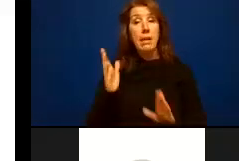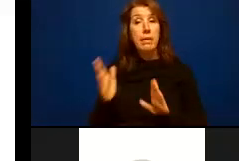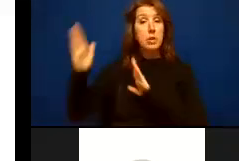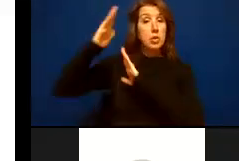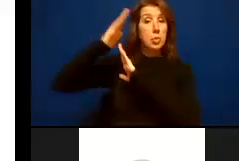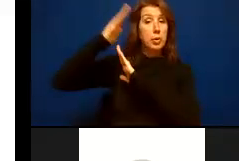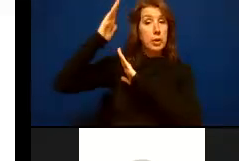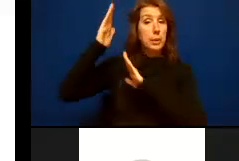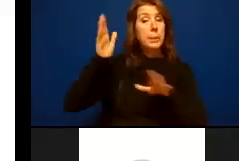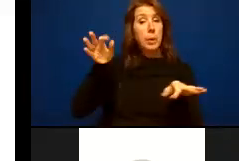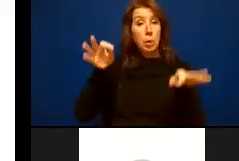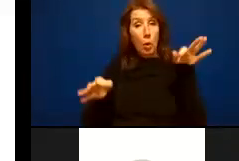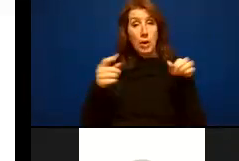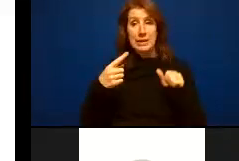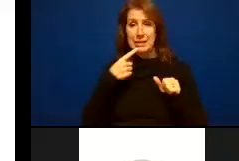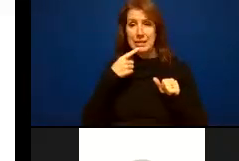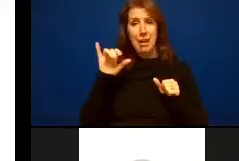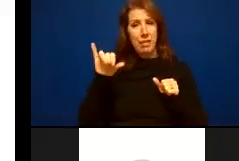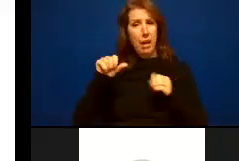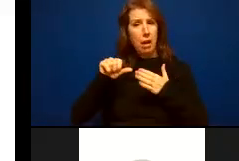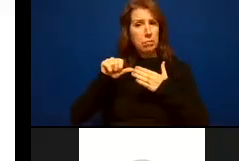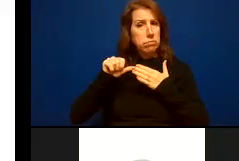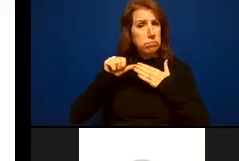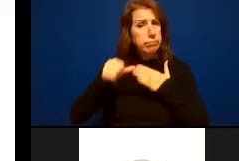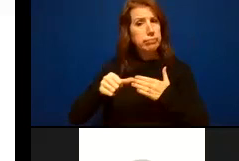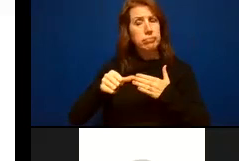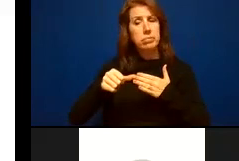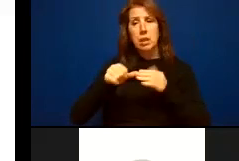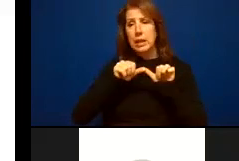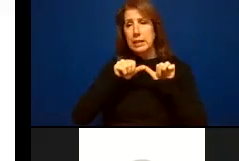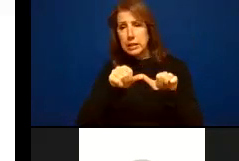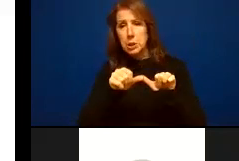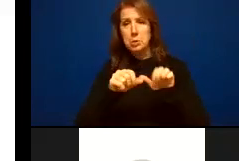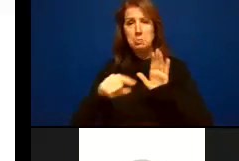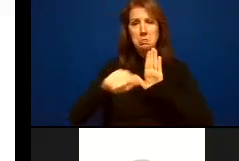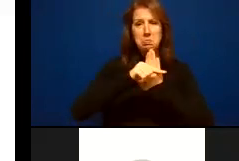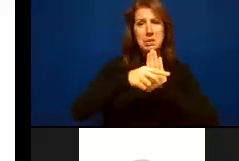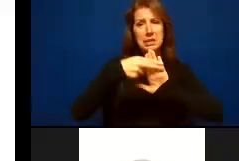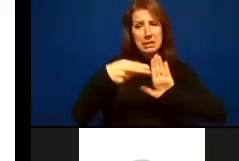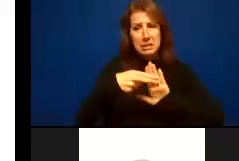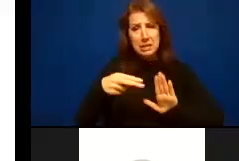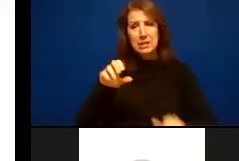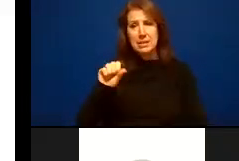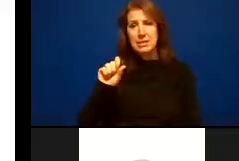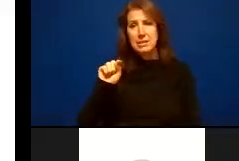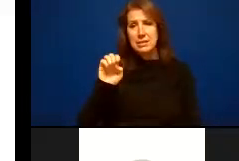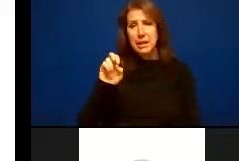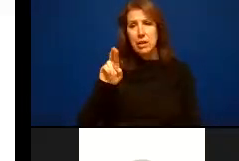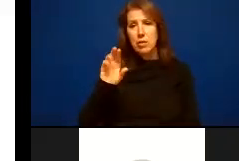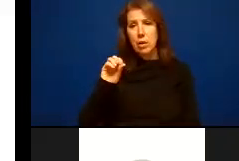said, perpetuate stereotypes, perpetuate unfounded assumptions about those people